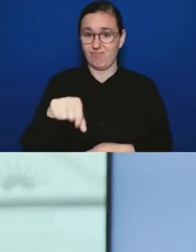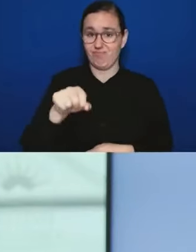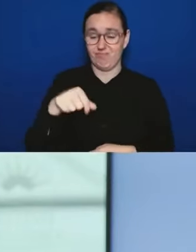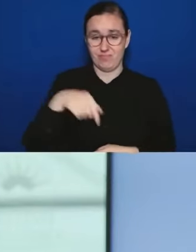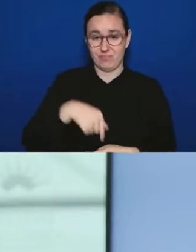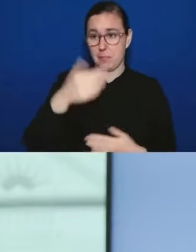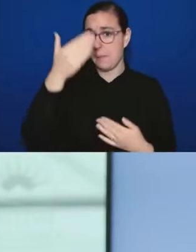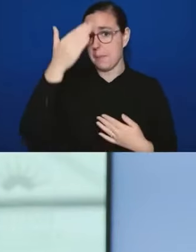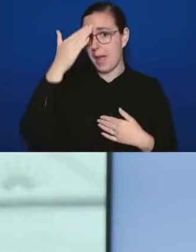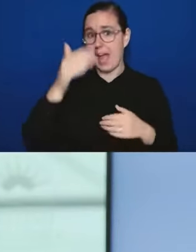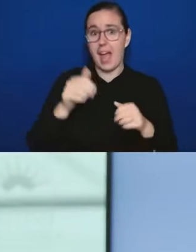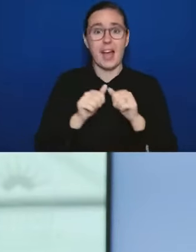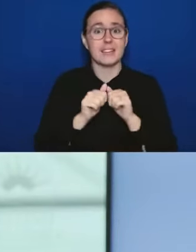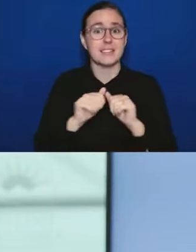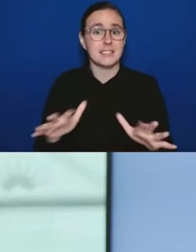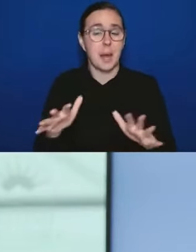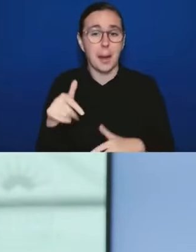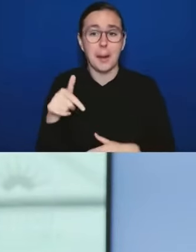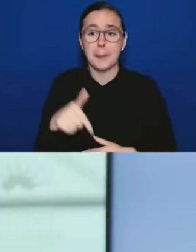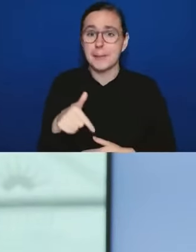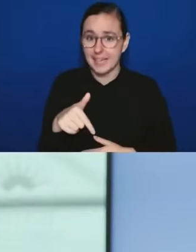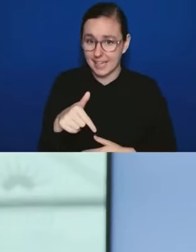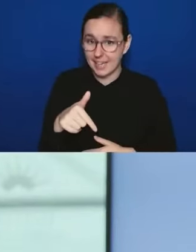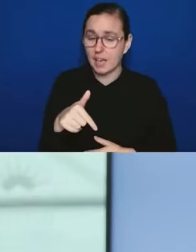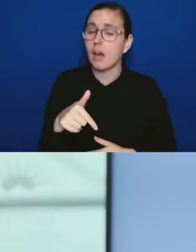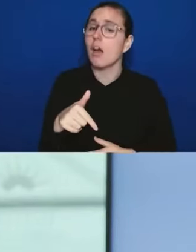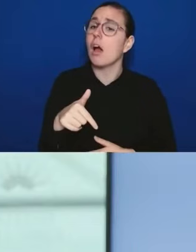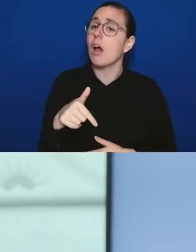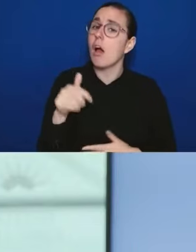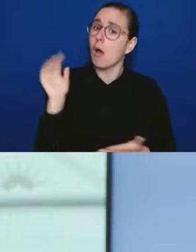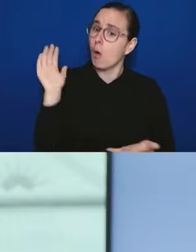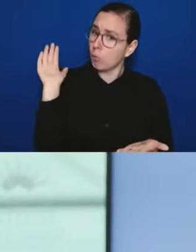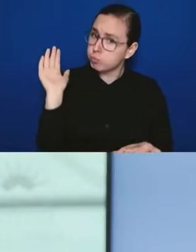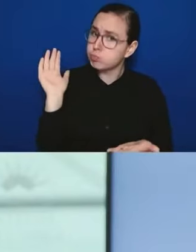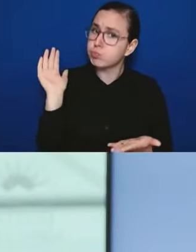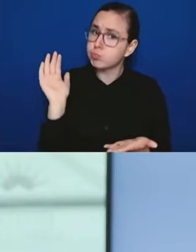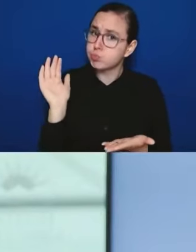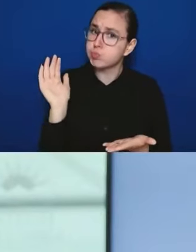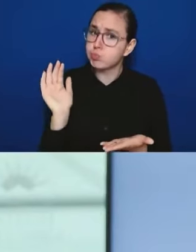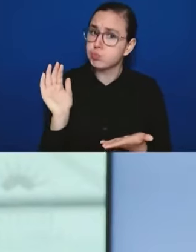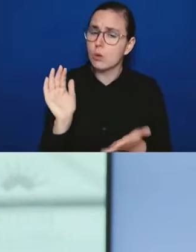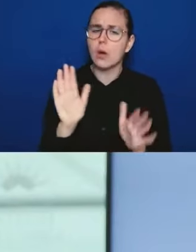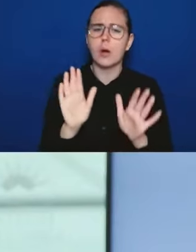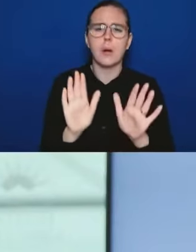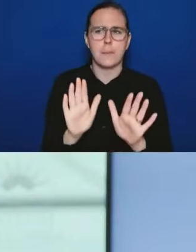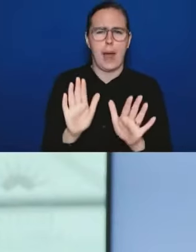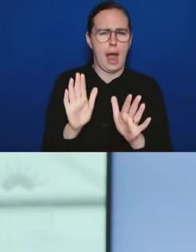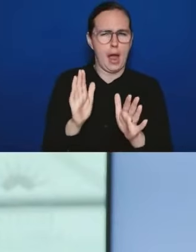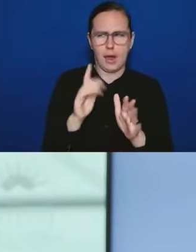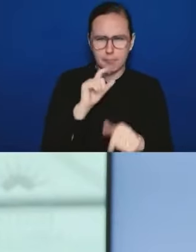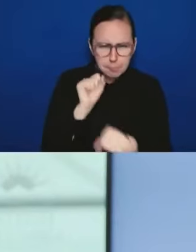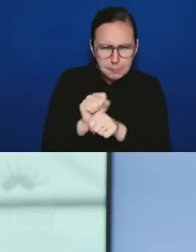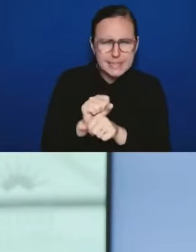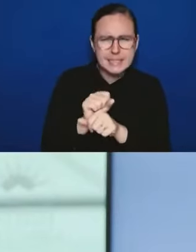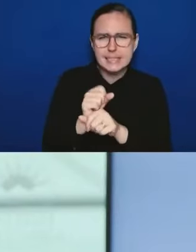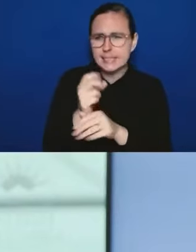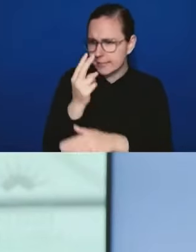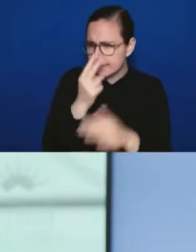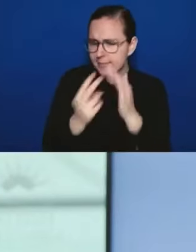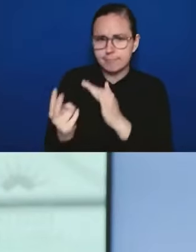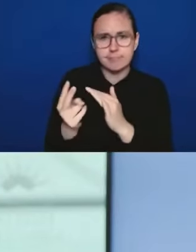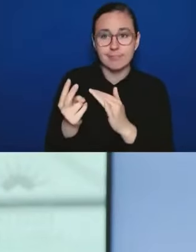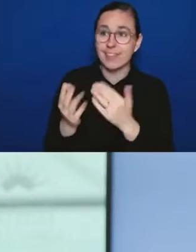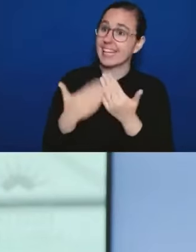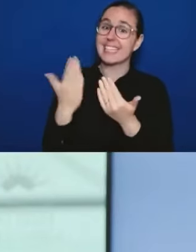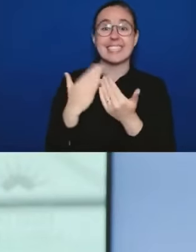And COVID-19 is going to be with us for the long term. And we need to put that in the context of the other respiratory viruses that